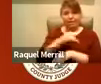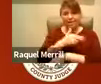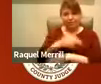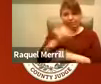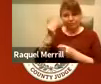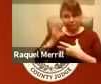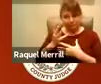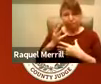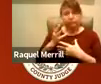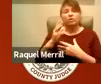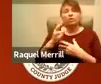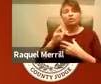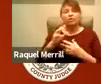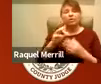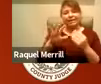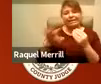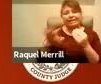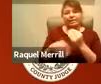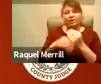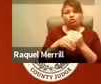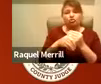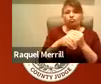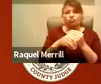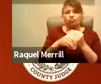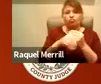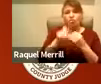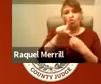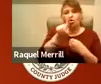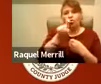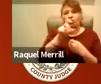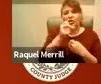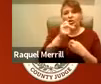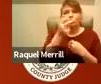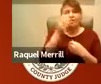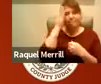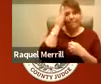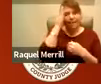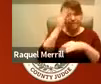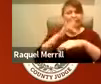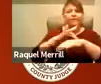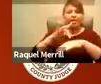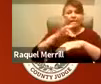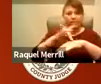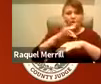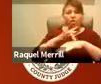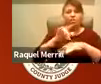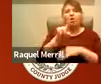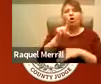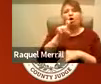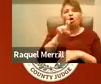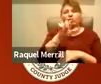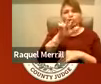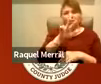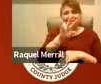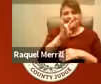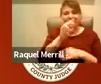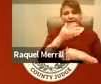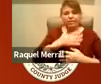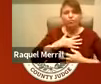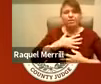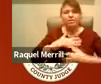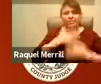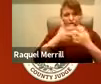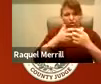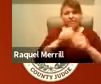hospitals, there's an additional 112 beds available. There's 137 ventilators